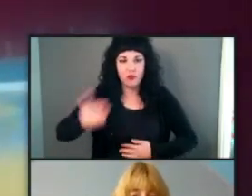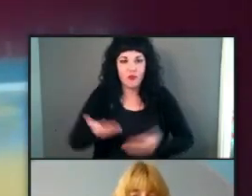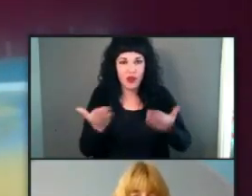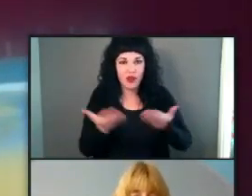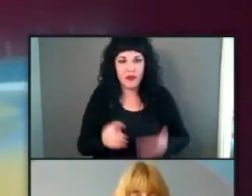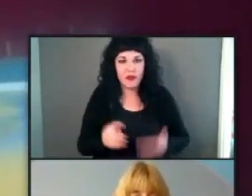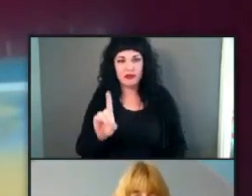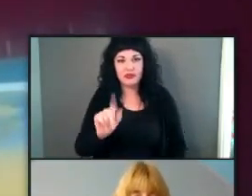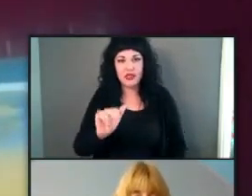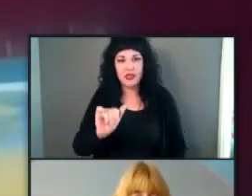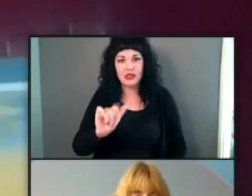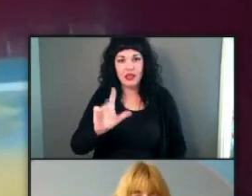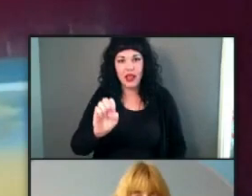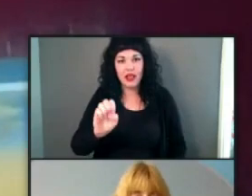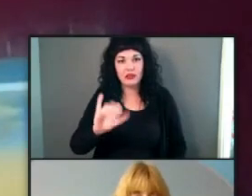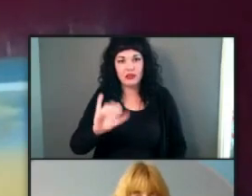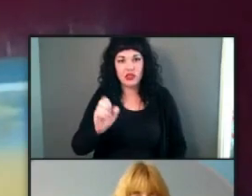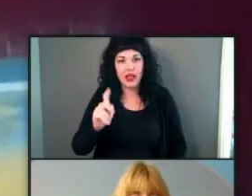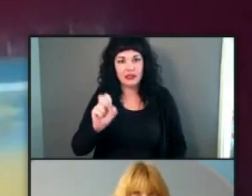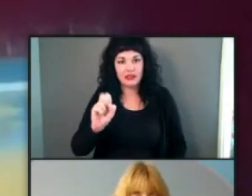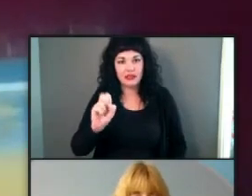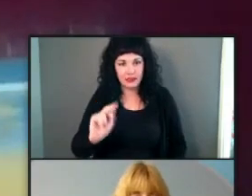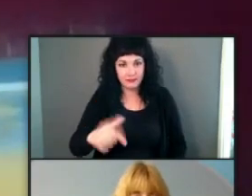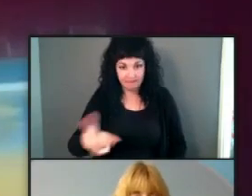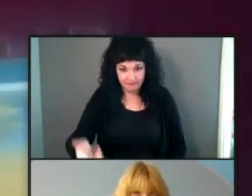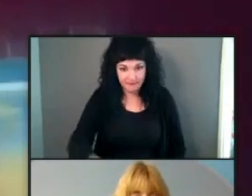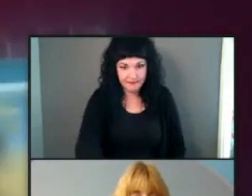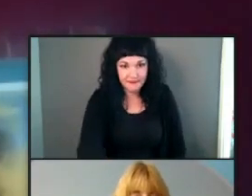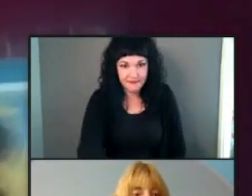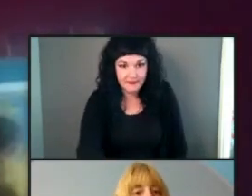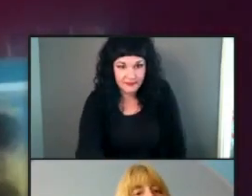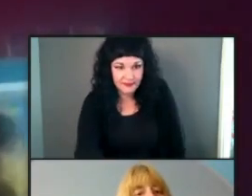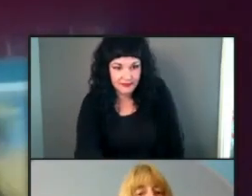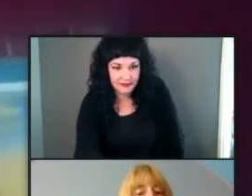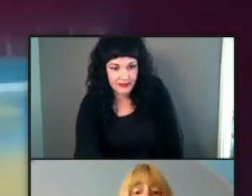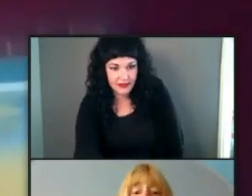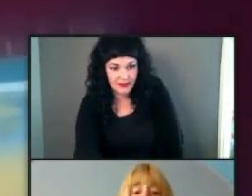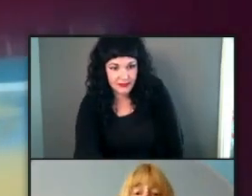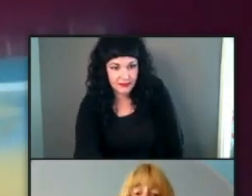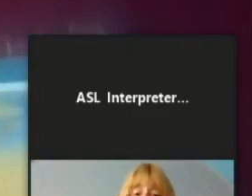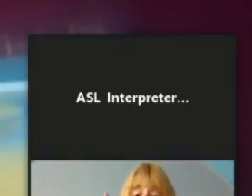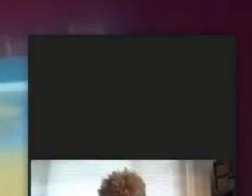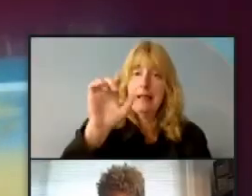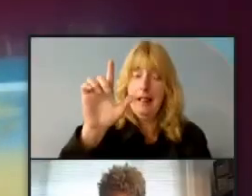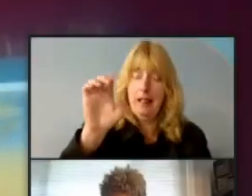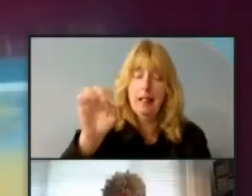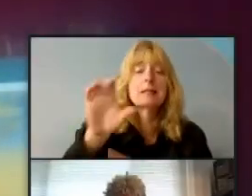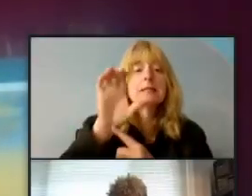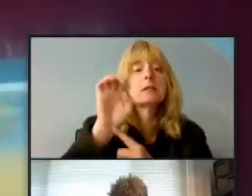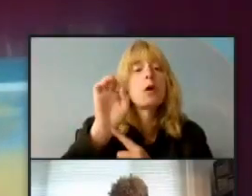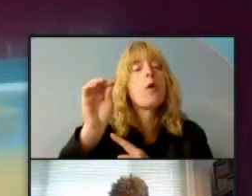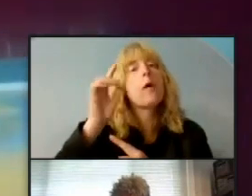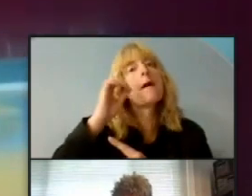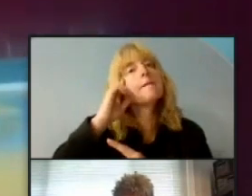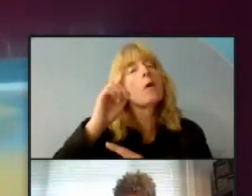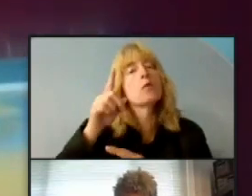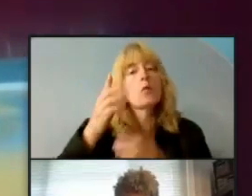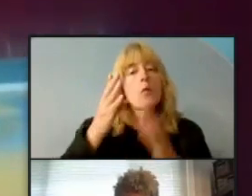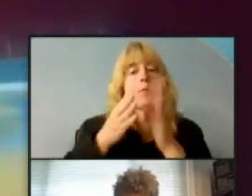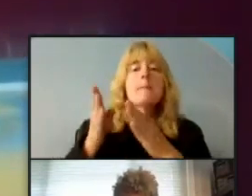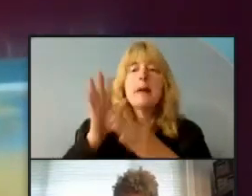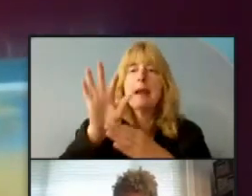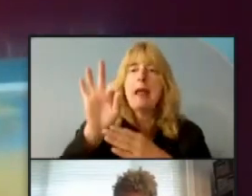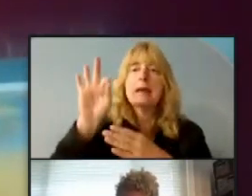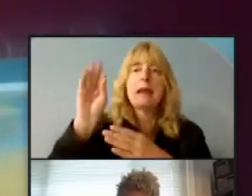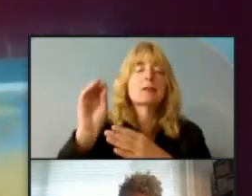Jackson. Danielle is the CEO for UPrep 990, a charter school network. Danielle,